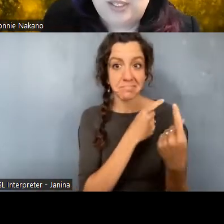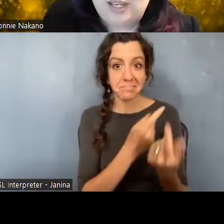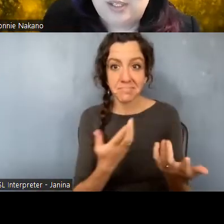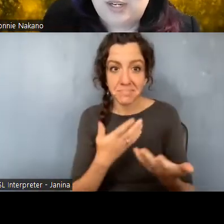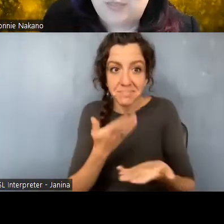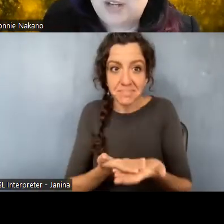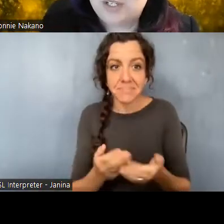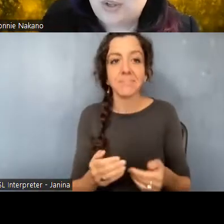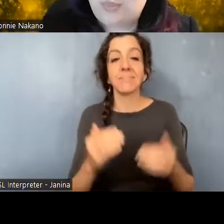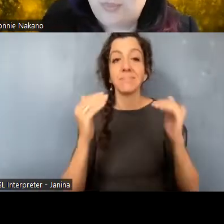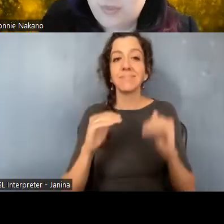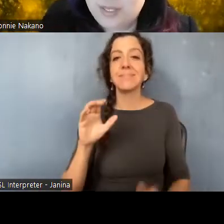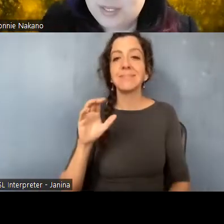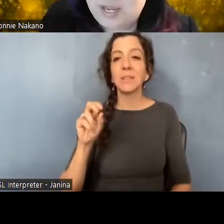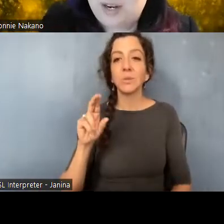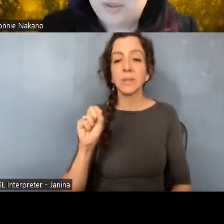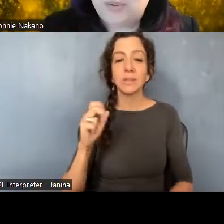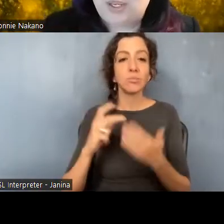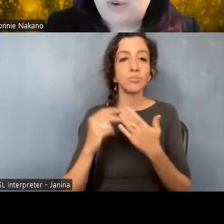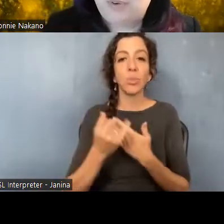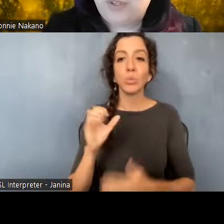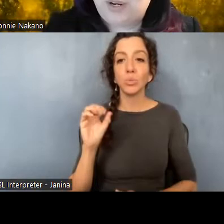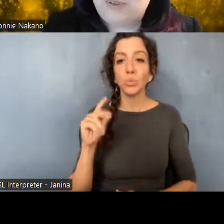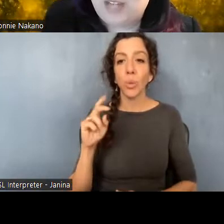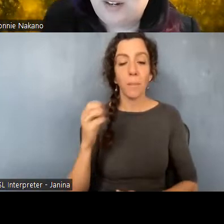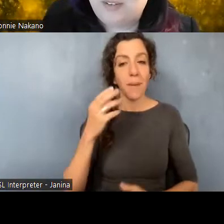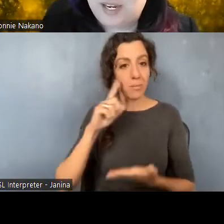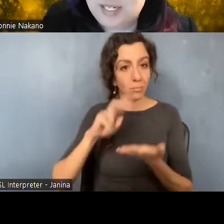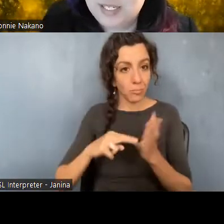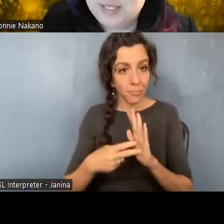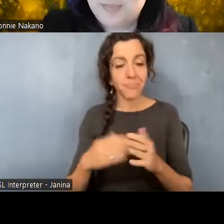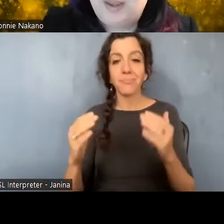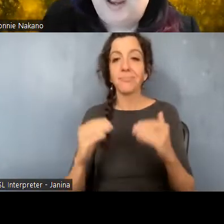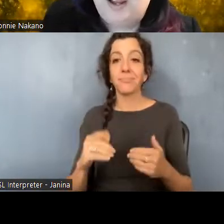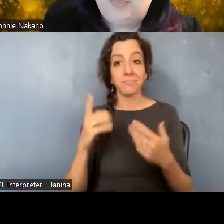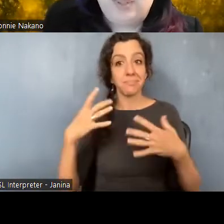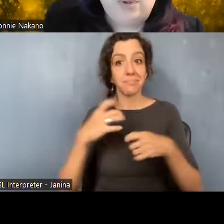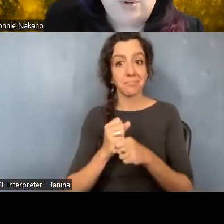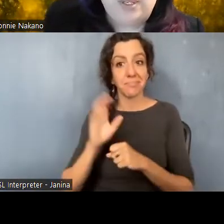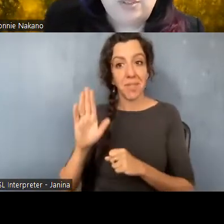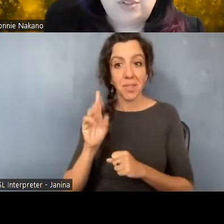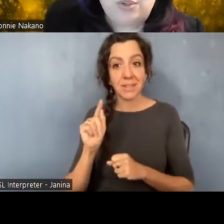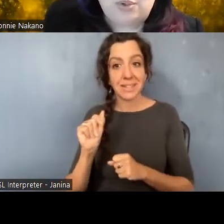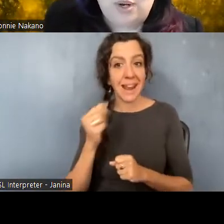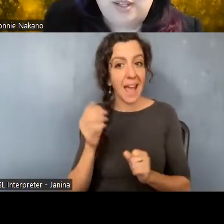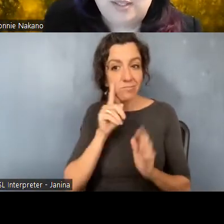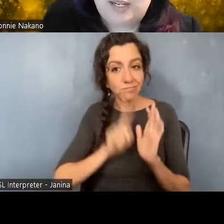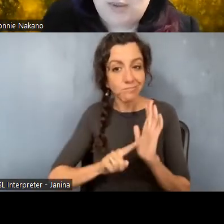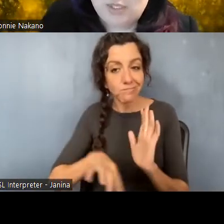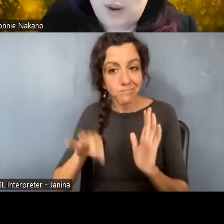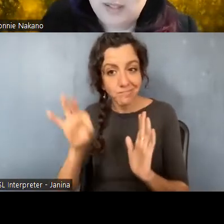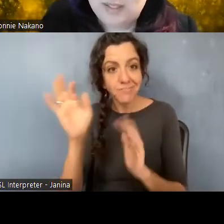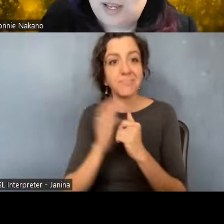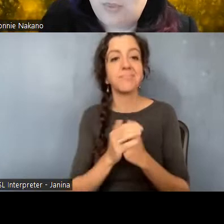the CSUS project scope and purpose, and also the overview of their data and findings. But then we'll go into the